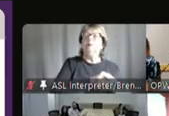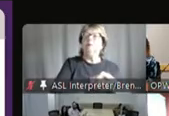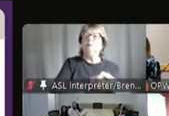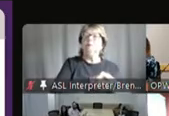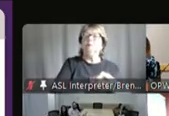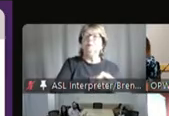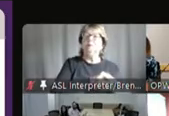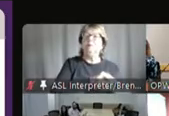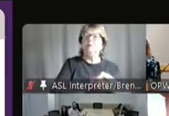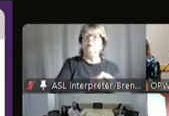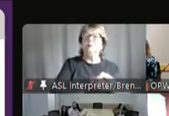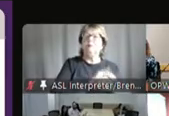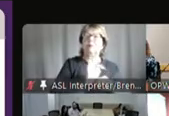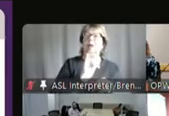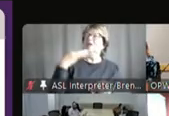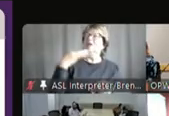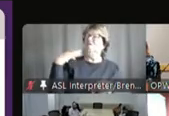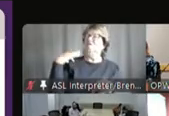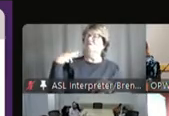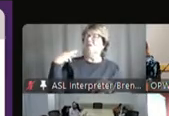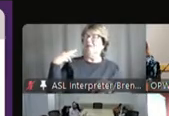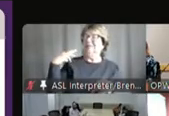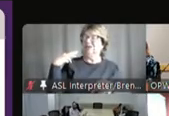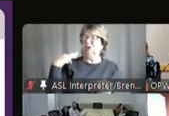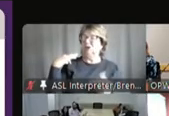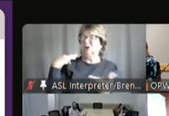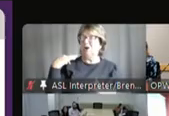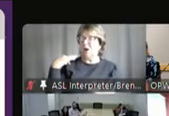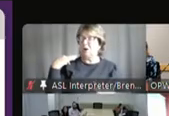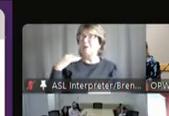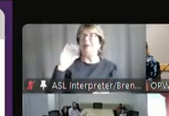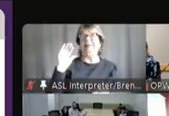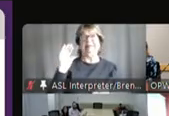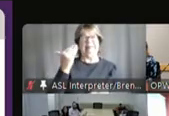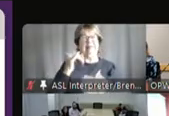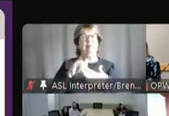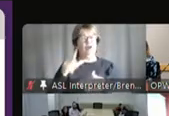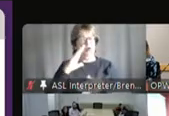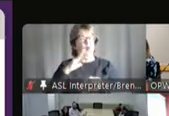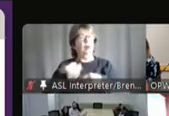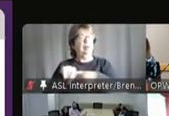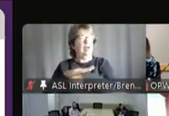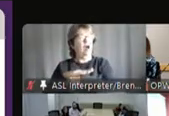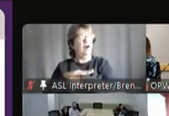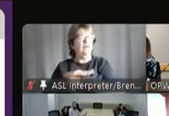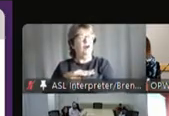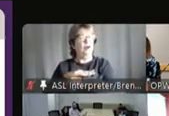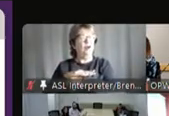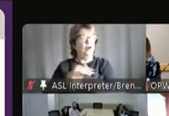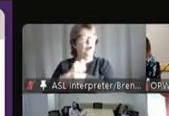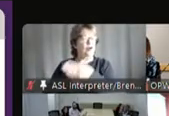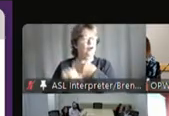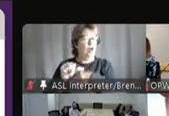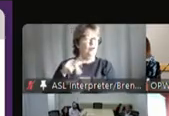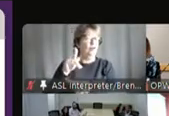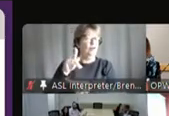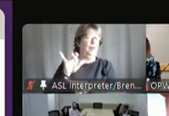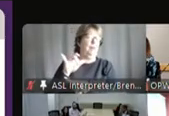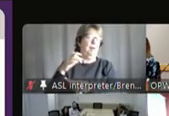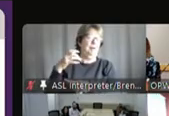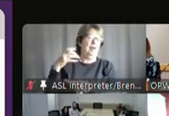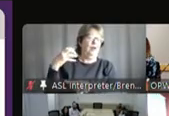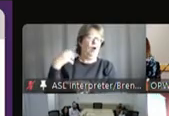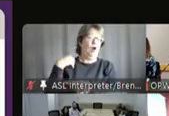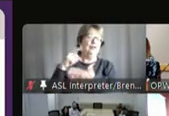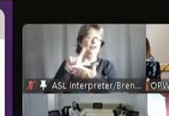As a volunteer, it seems that you would be covered as under the public officers law, but I would just need to